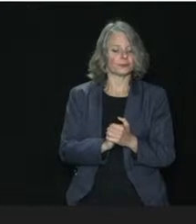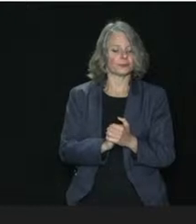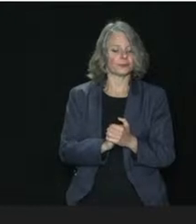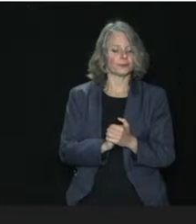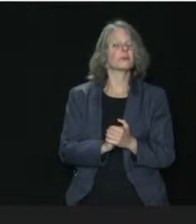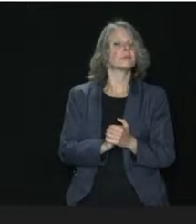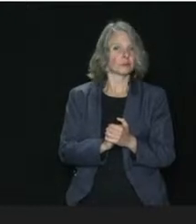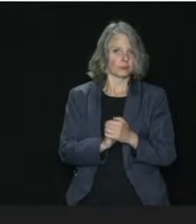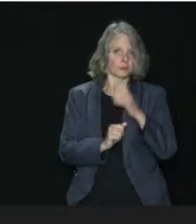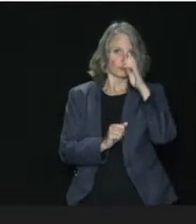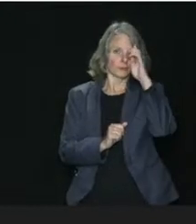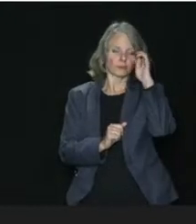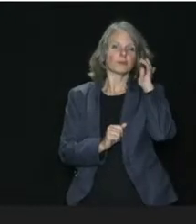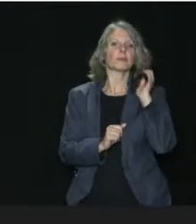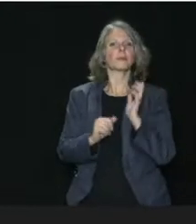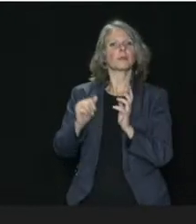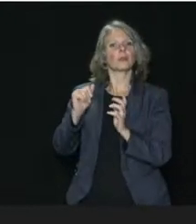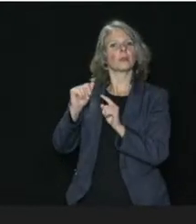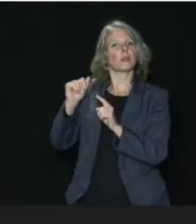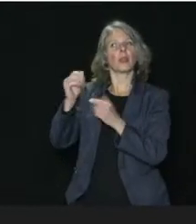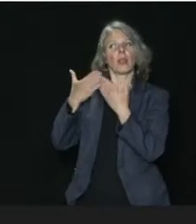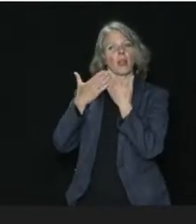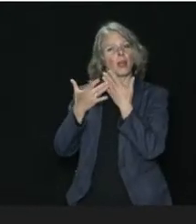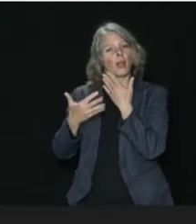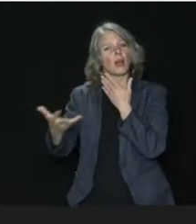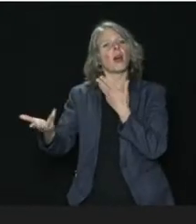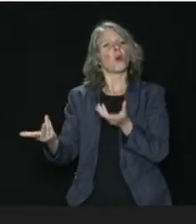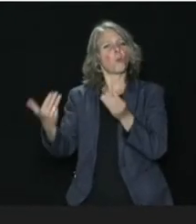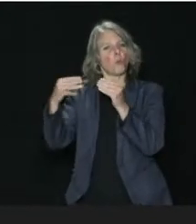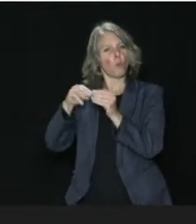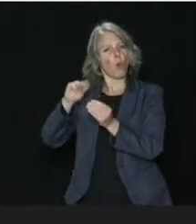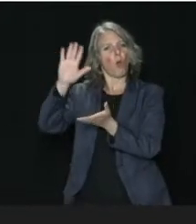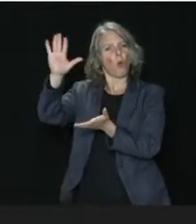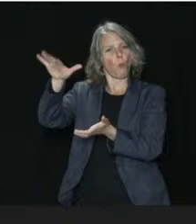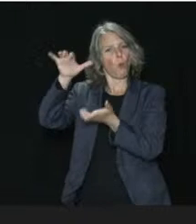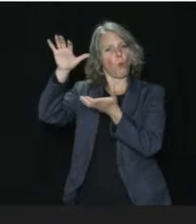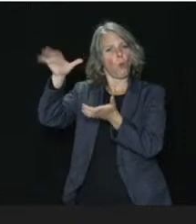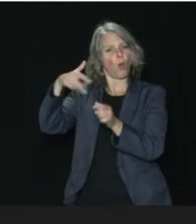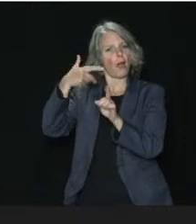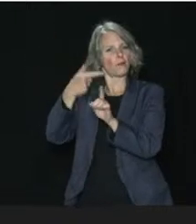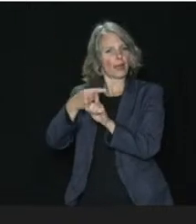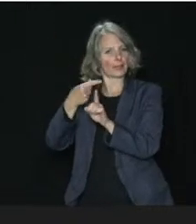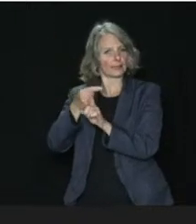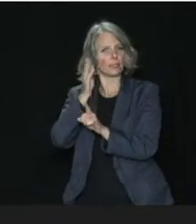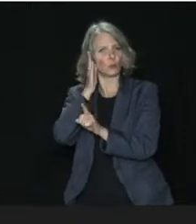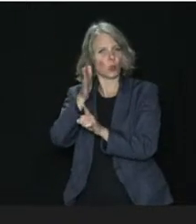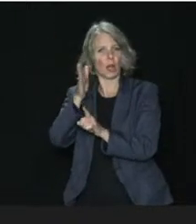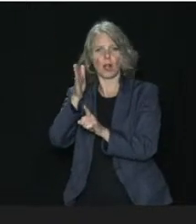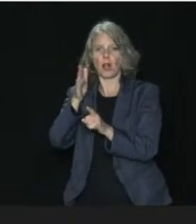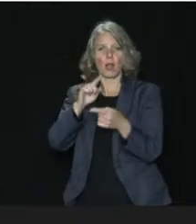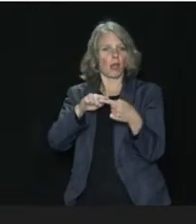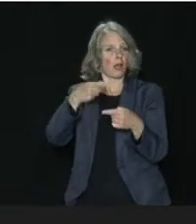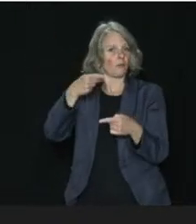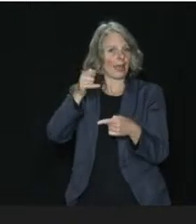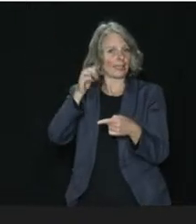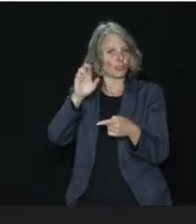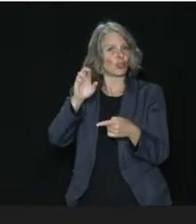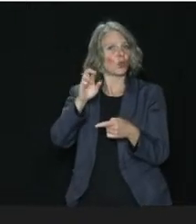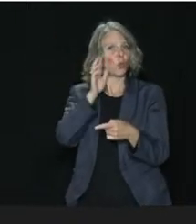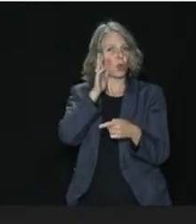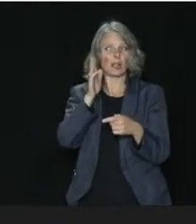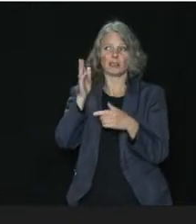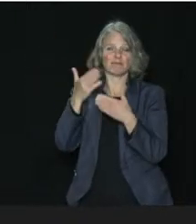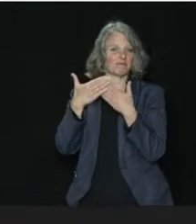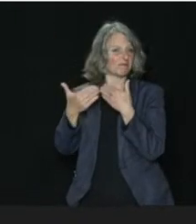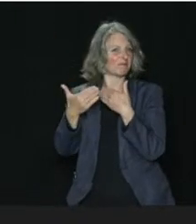we will be receiving millions of more doses from Pfizer, at least 2 to 3 million doses in